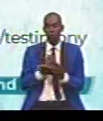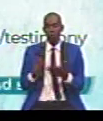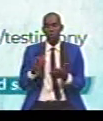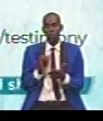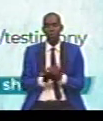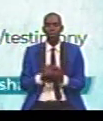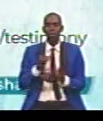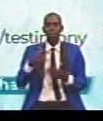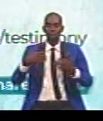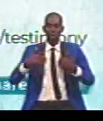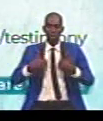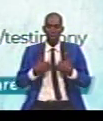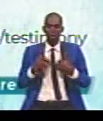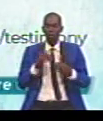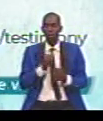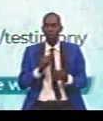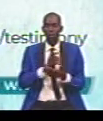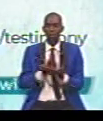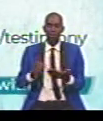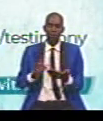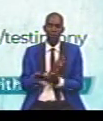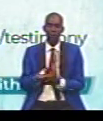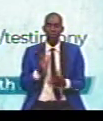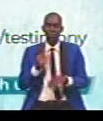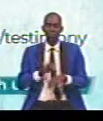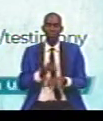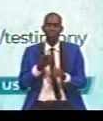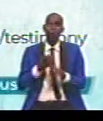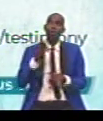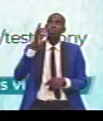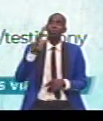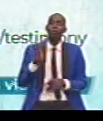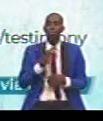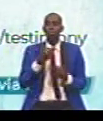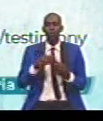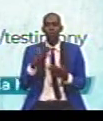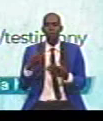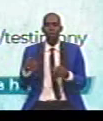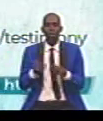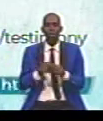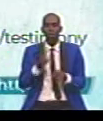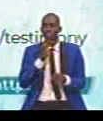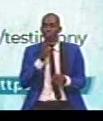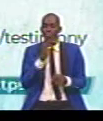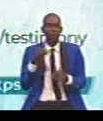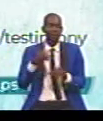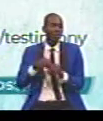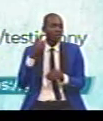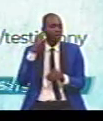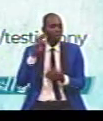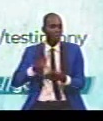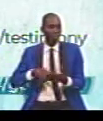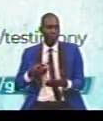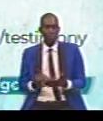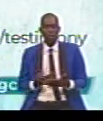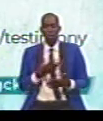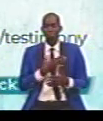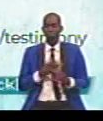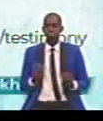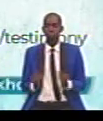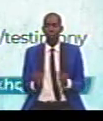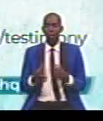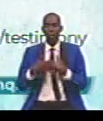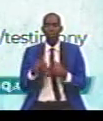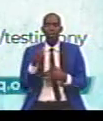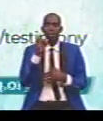divine encounter with God where something that felt like water in my eardrum fell off as solid after yesterday's